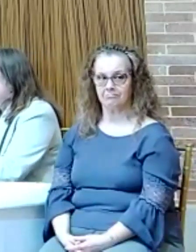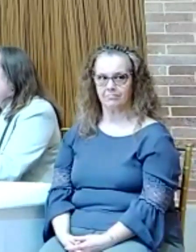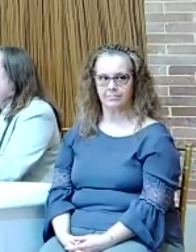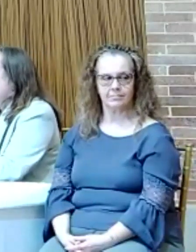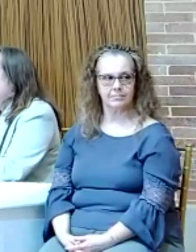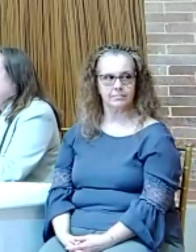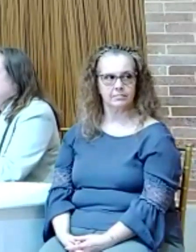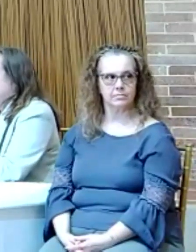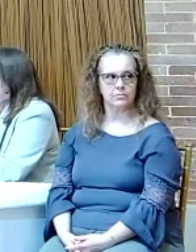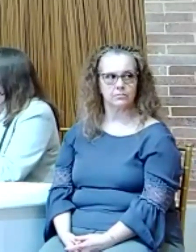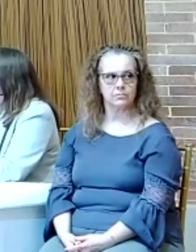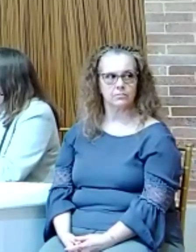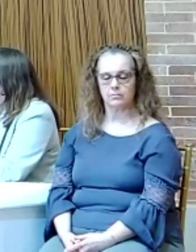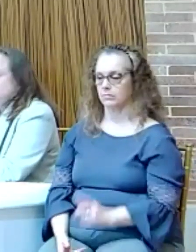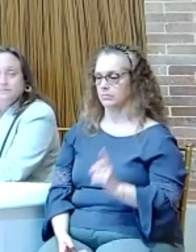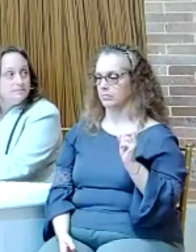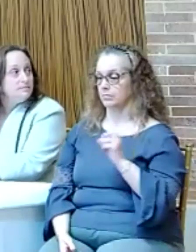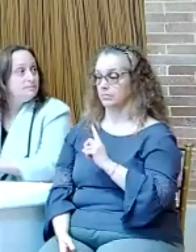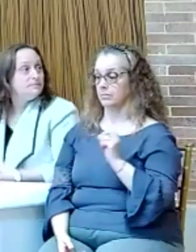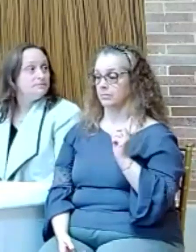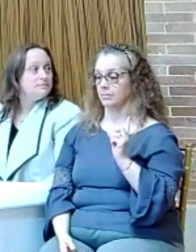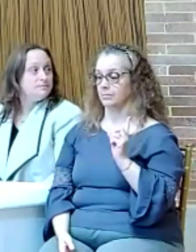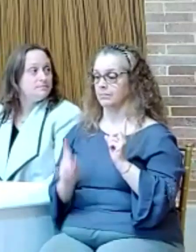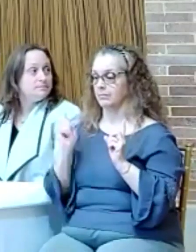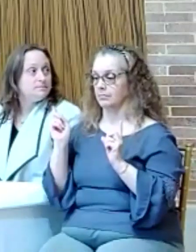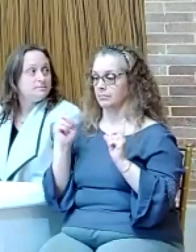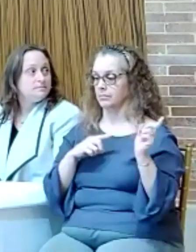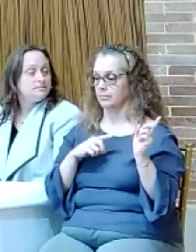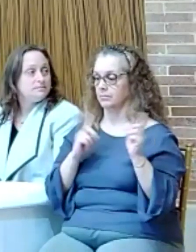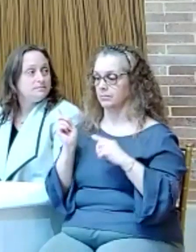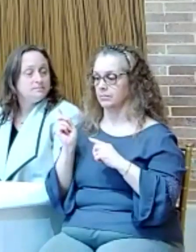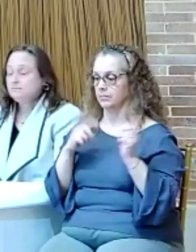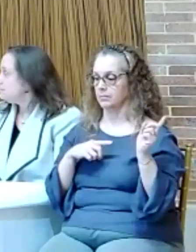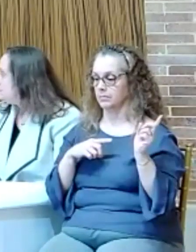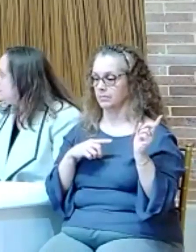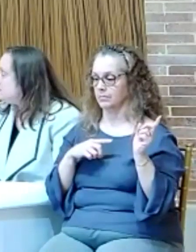employment and you go ahead I'm sorry were you going to speak